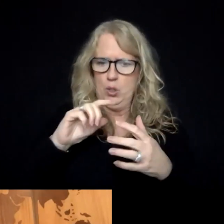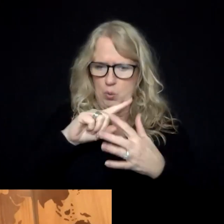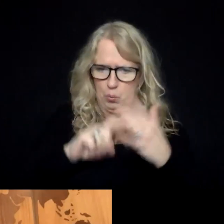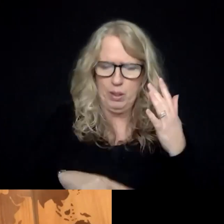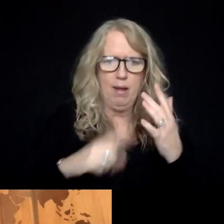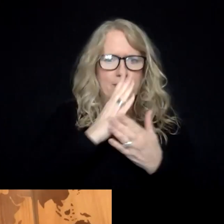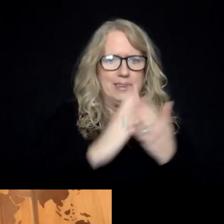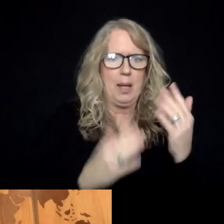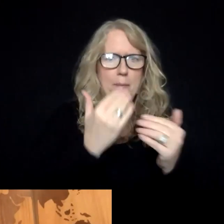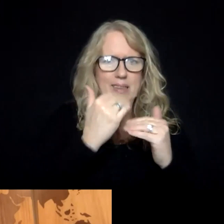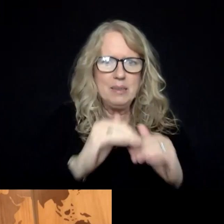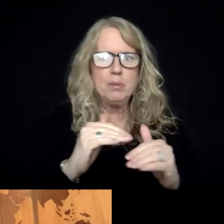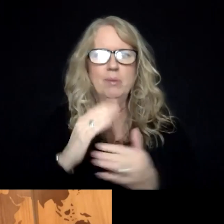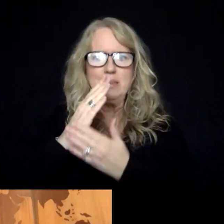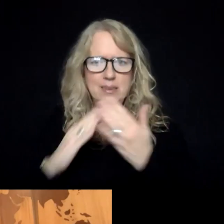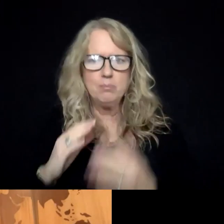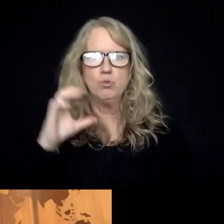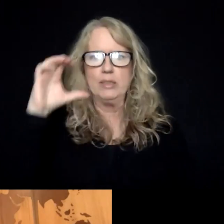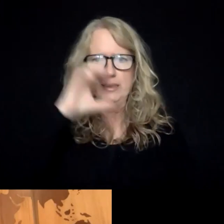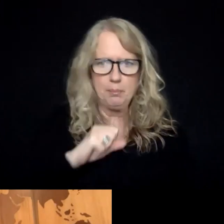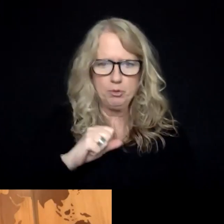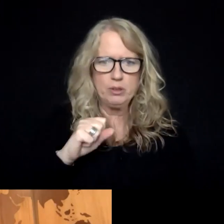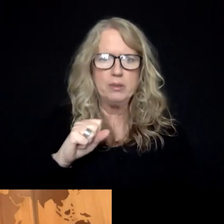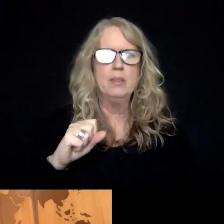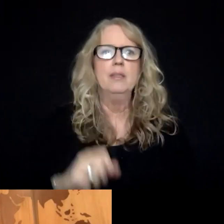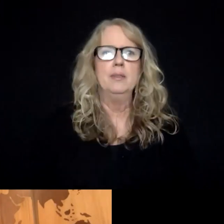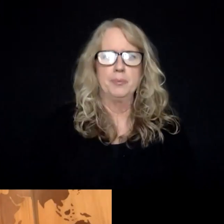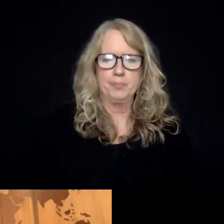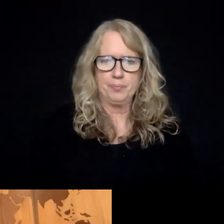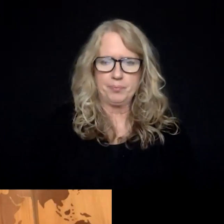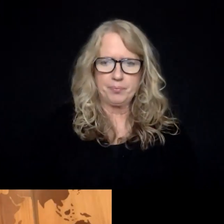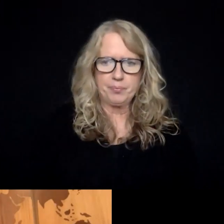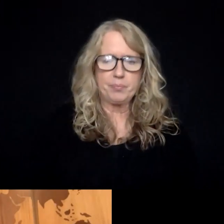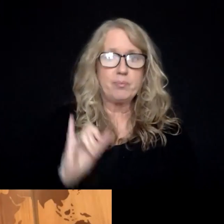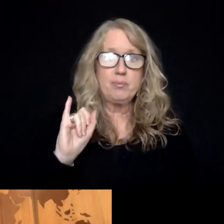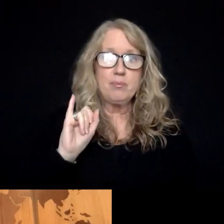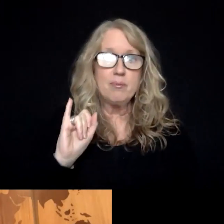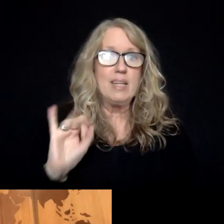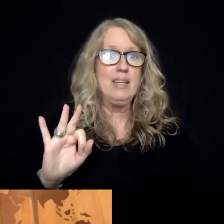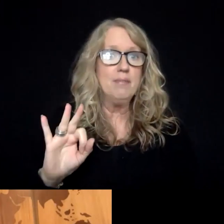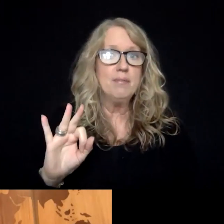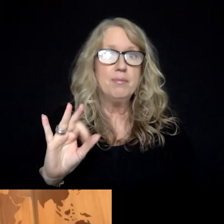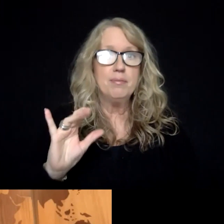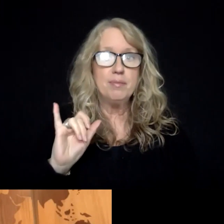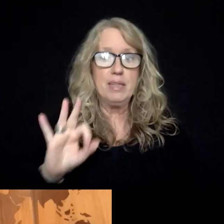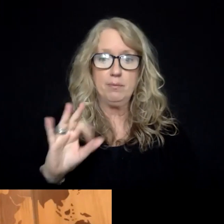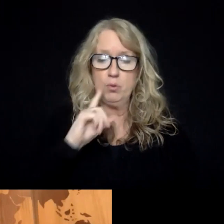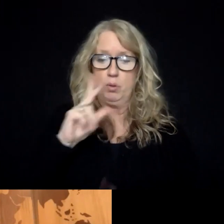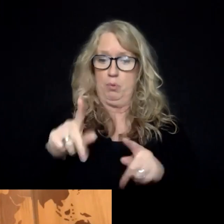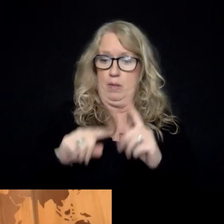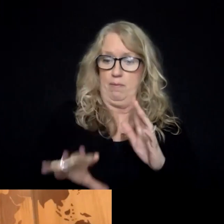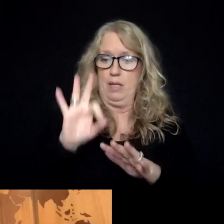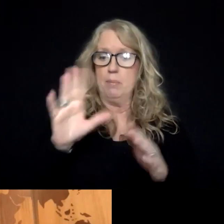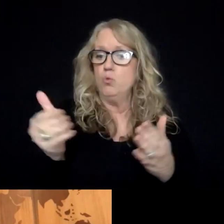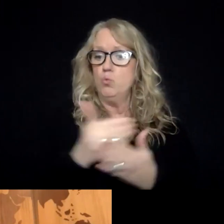certain limitations, certain assumptions, and so on. But if you're going to be somebody finding out new